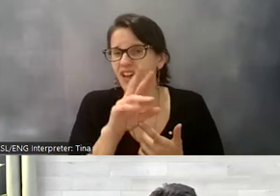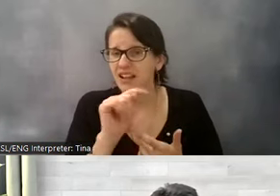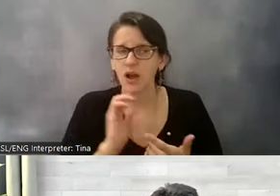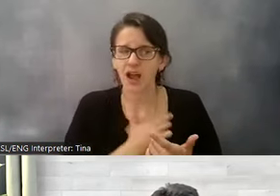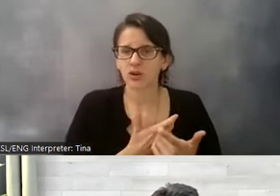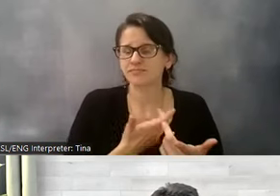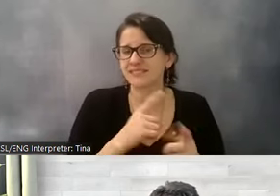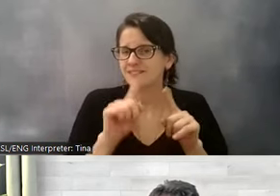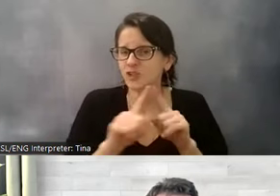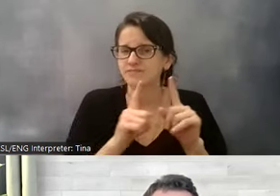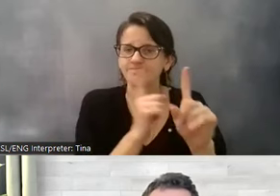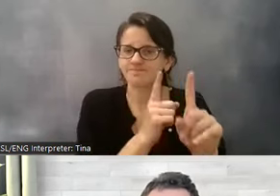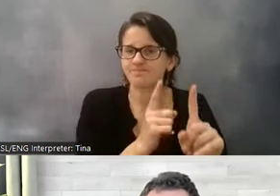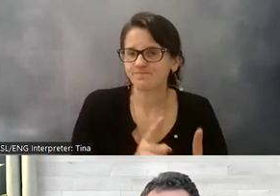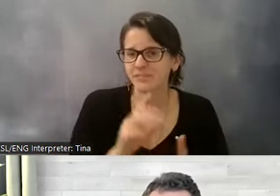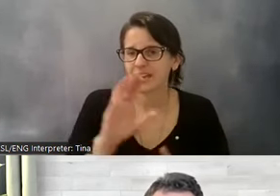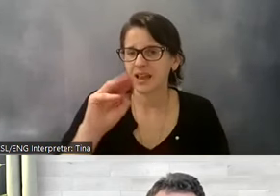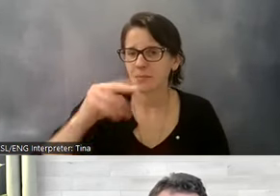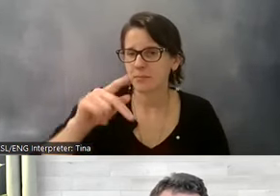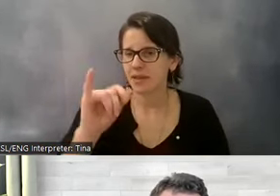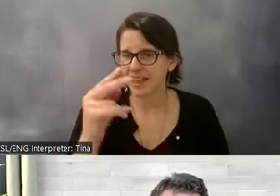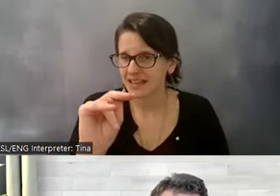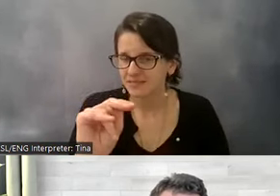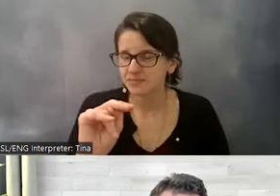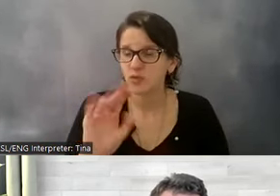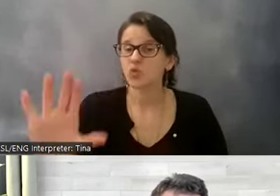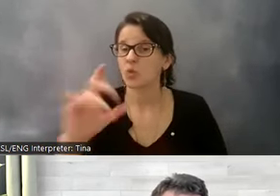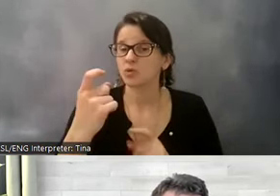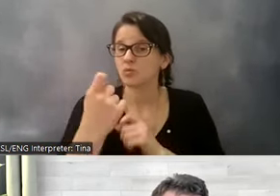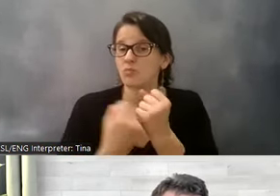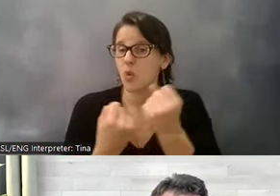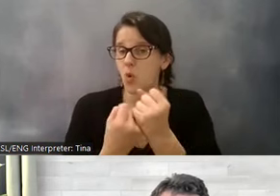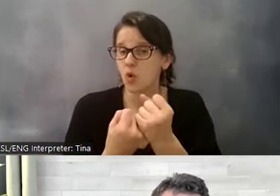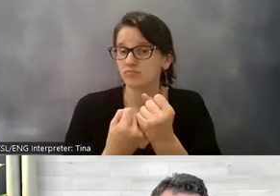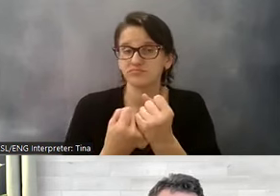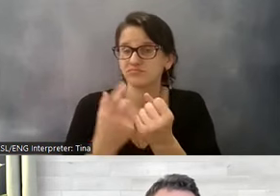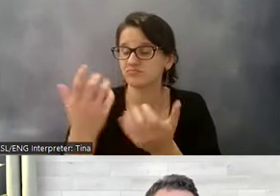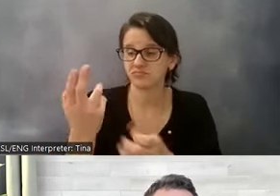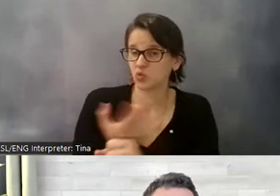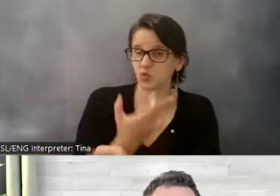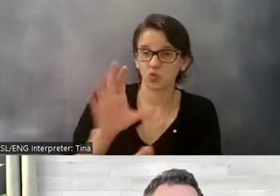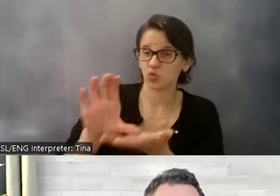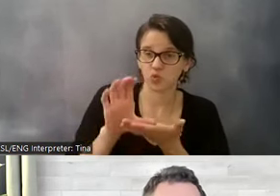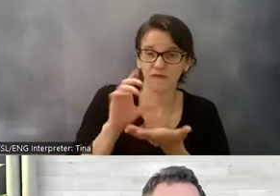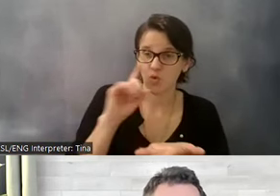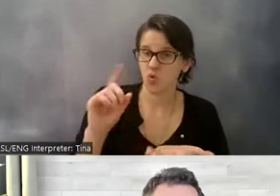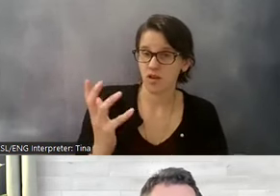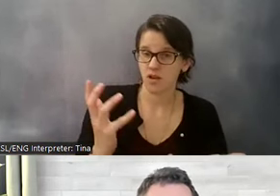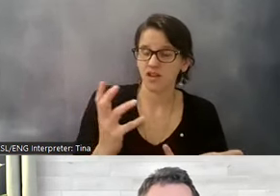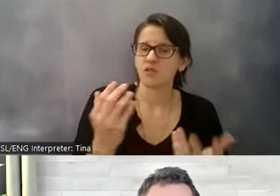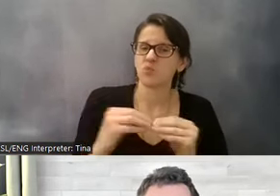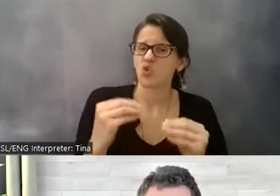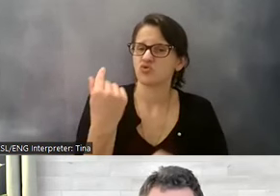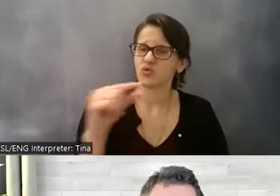chat. Your support fuels our work toward a greener, fairer future. again, webinars like this are possible because